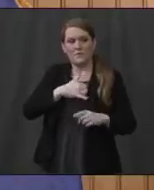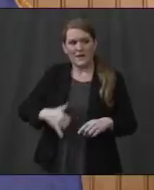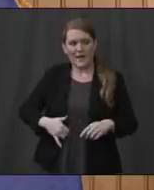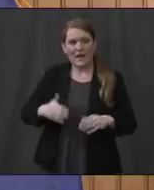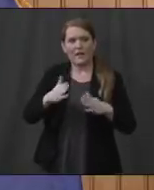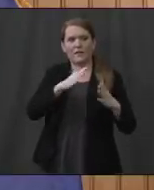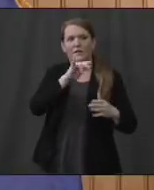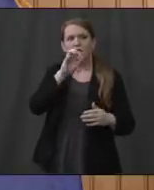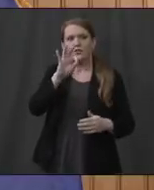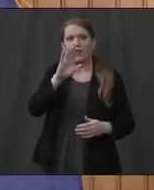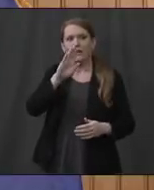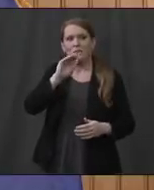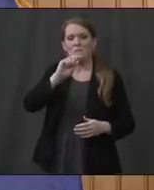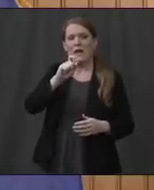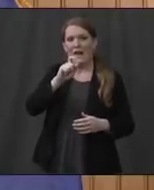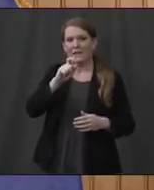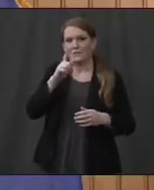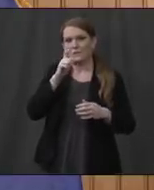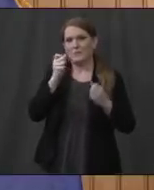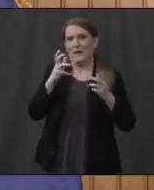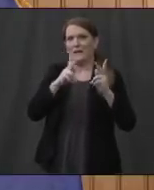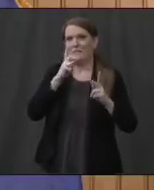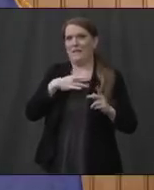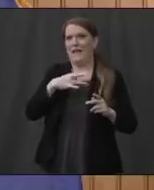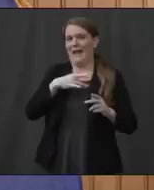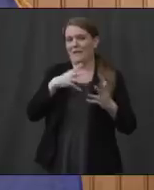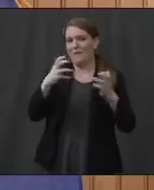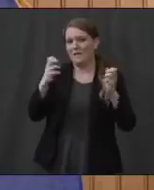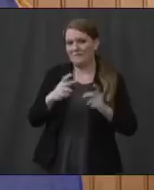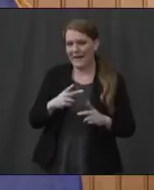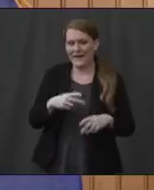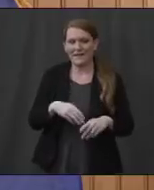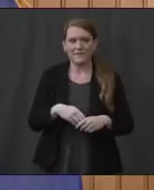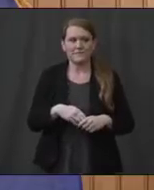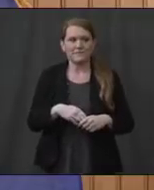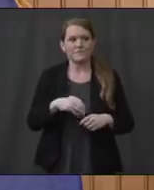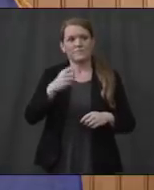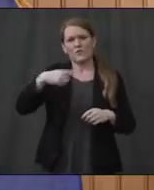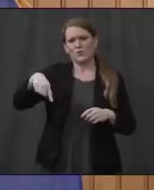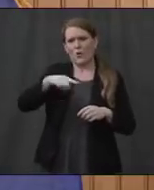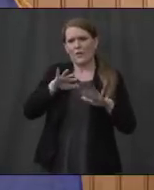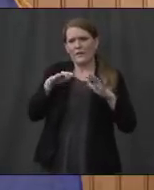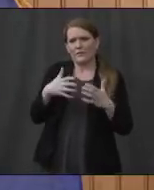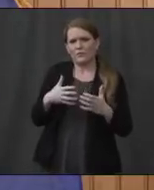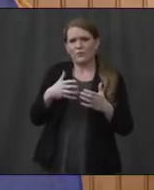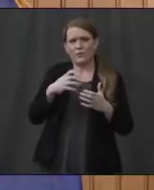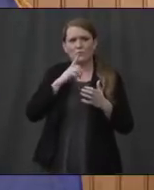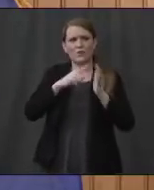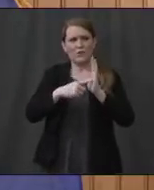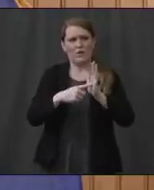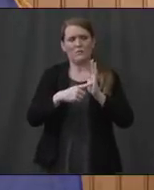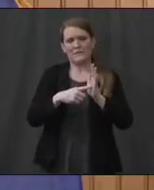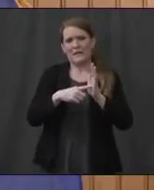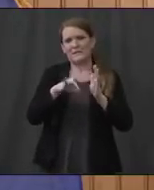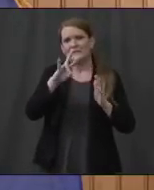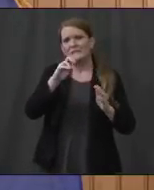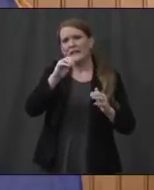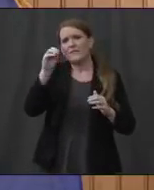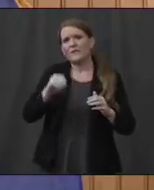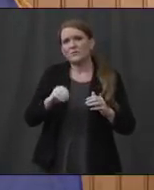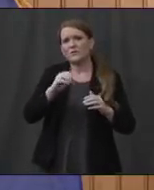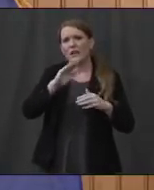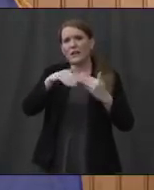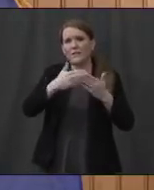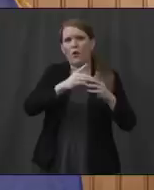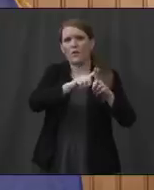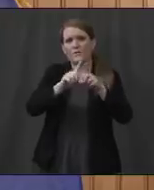by popular demand. And this is a group that represents, 70+% of all the hospital beds